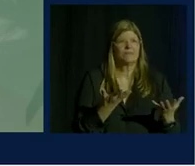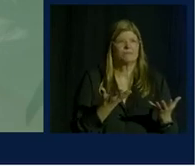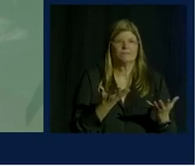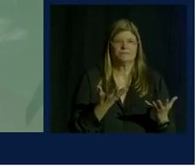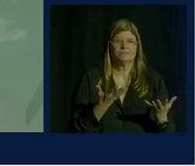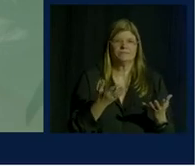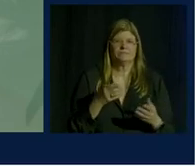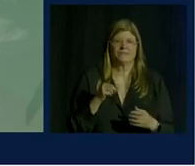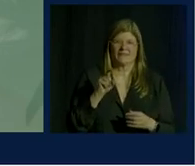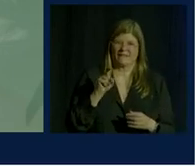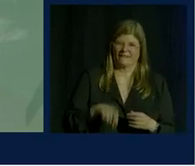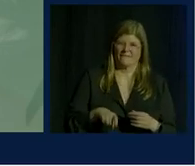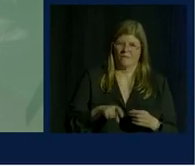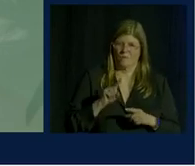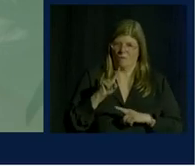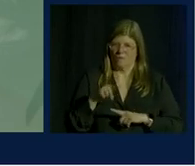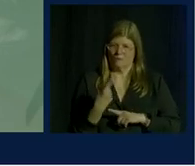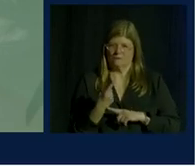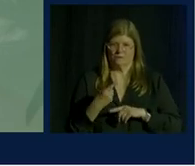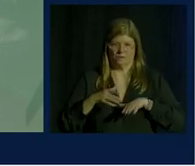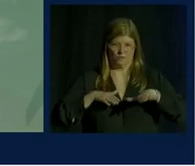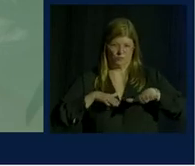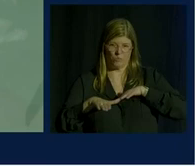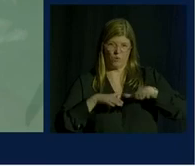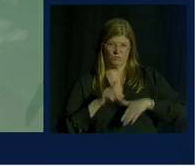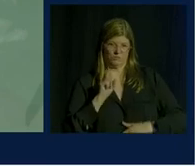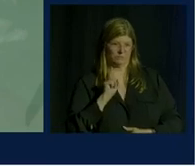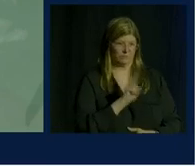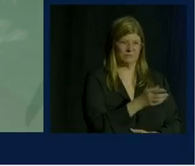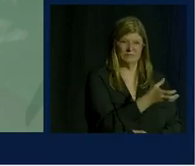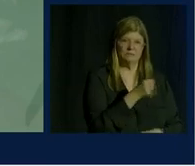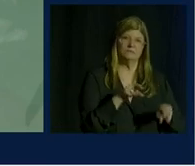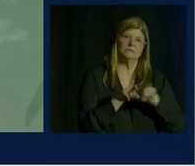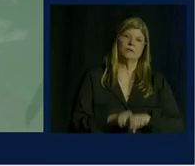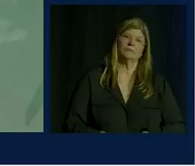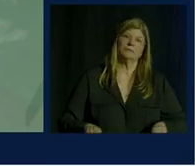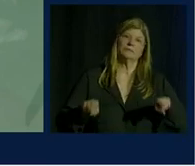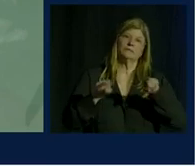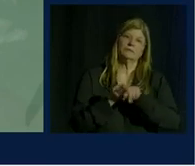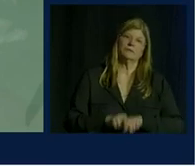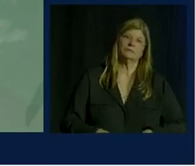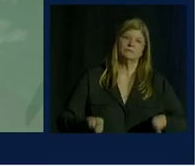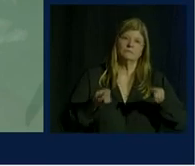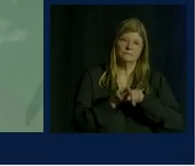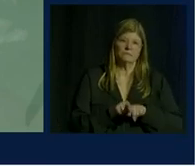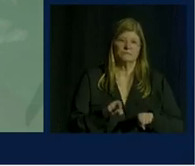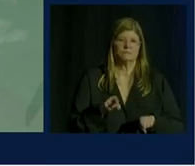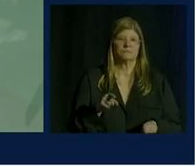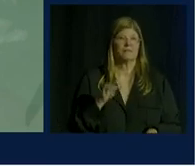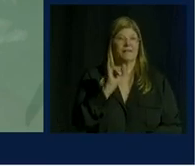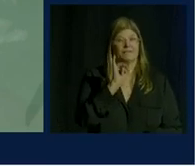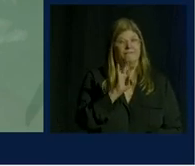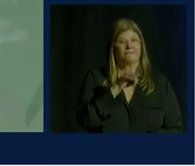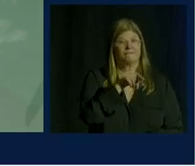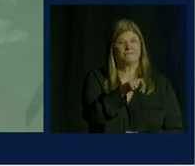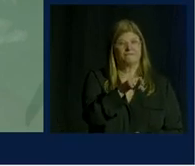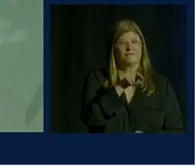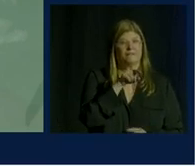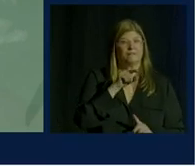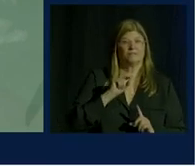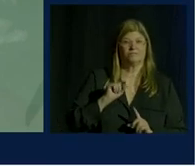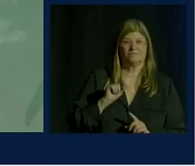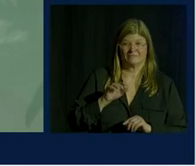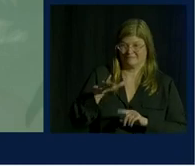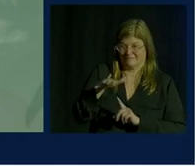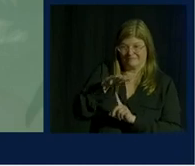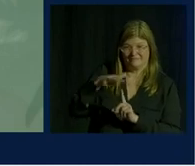only walk down the street and get the same local goods, but if you are in a retail desert, that you